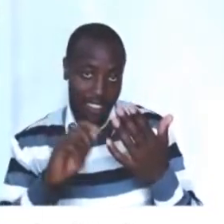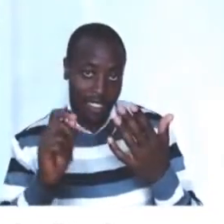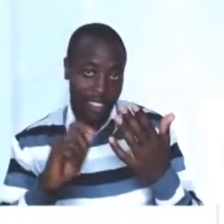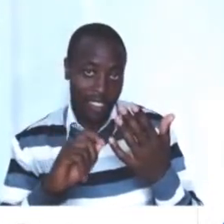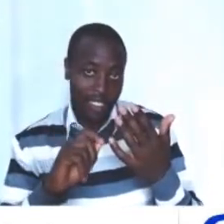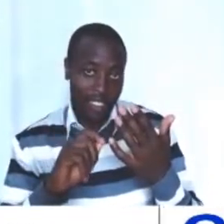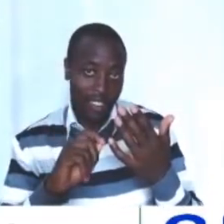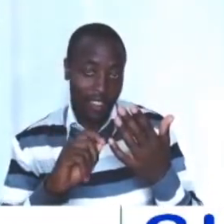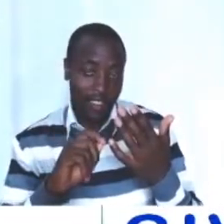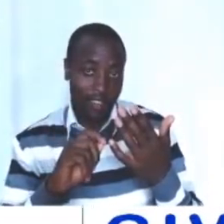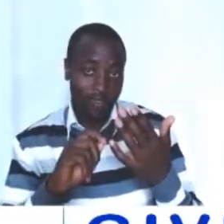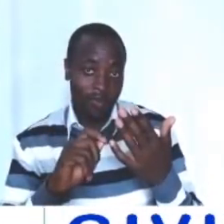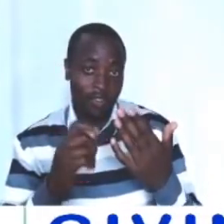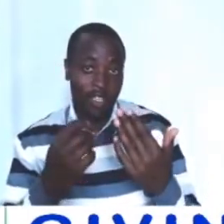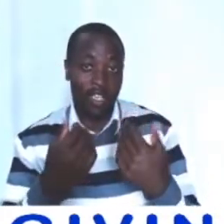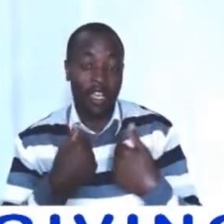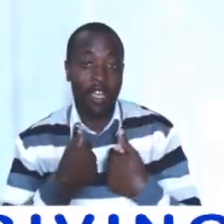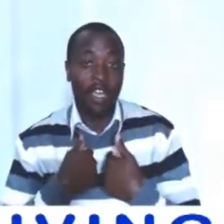craves for